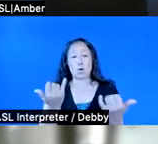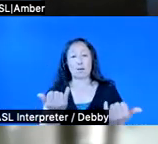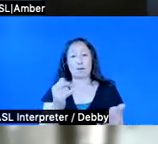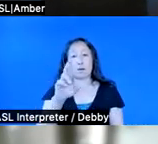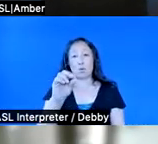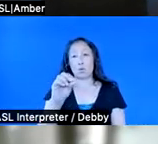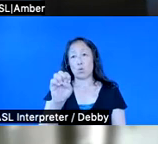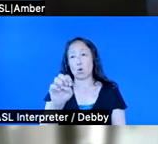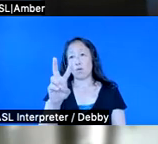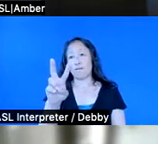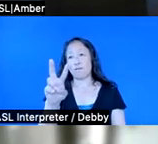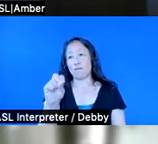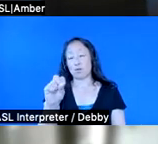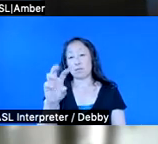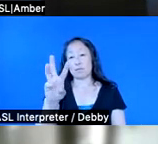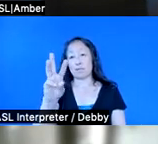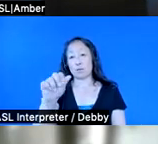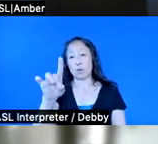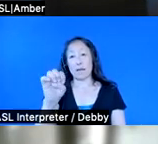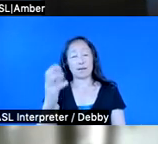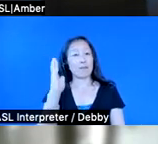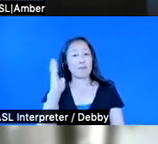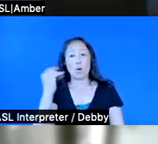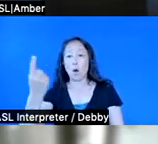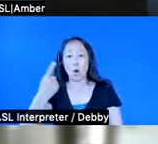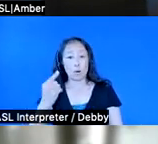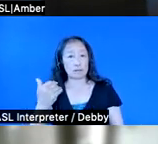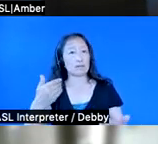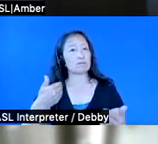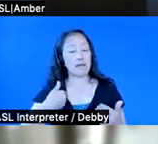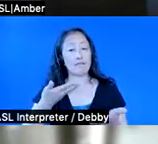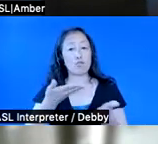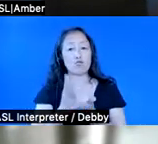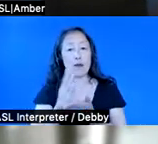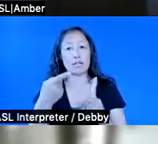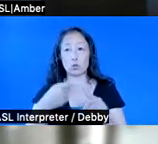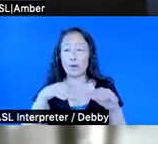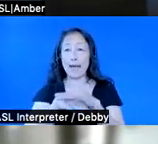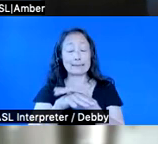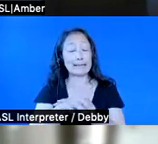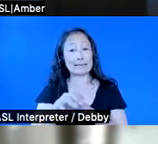to have an access to contraception or emergency contraception or abortion. And